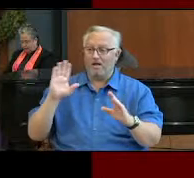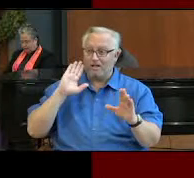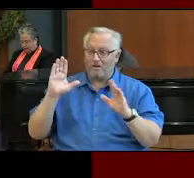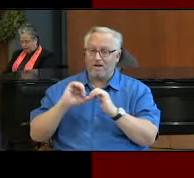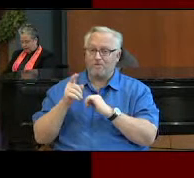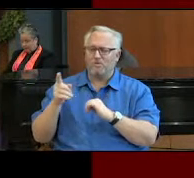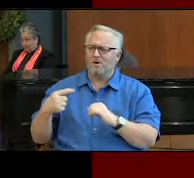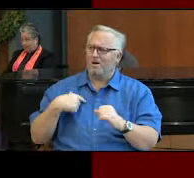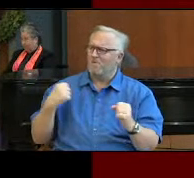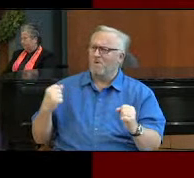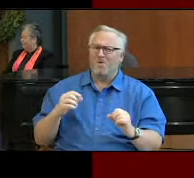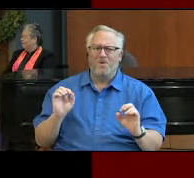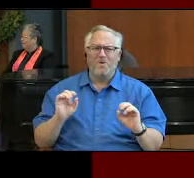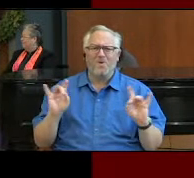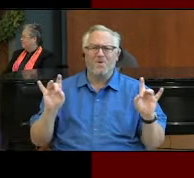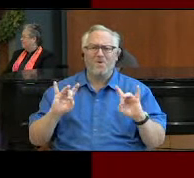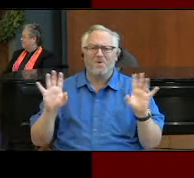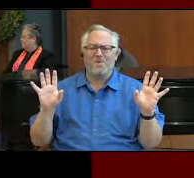Okay. Oh, no.